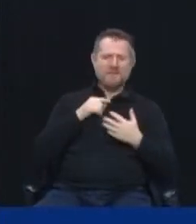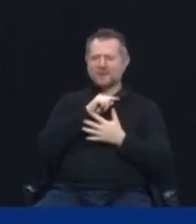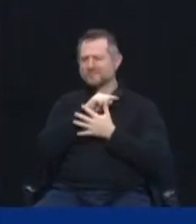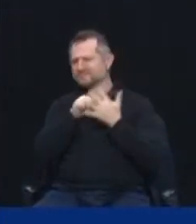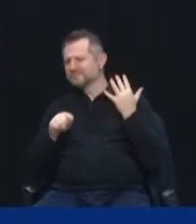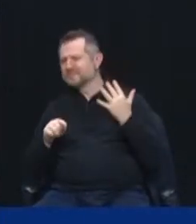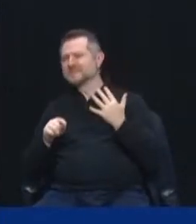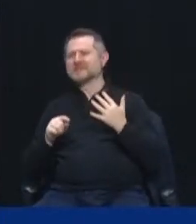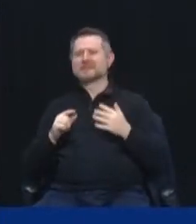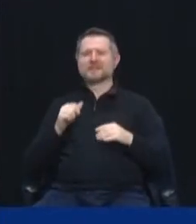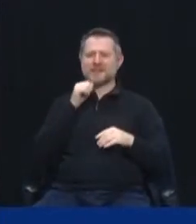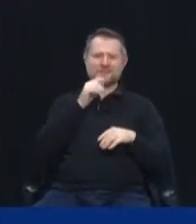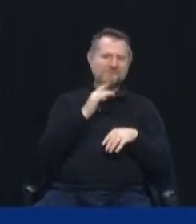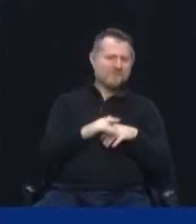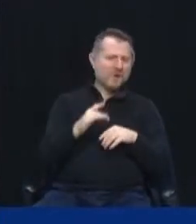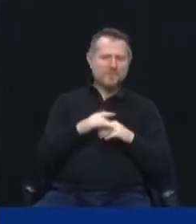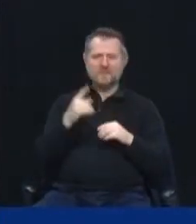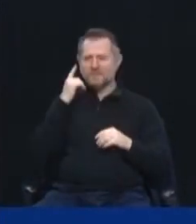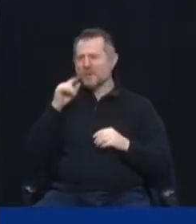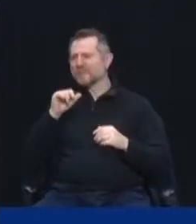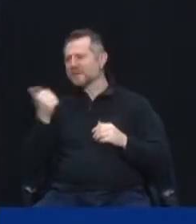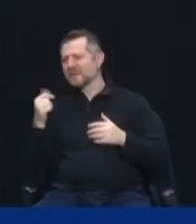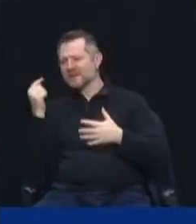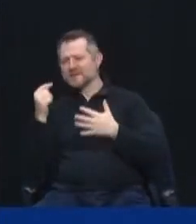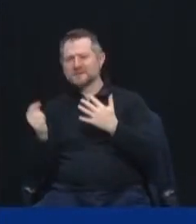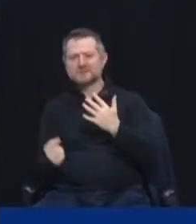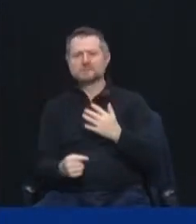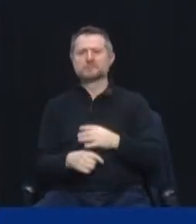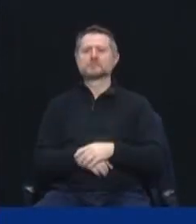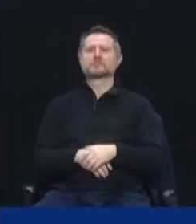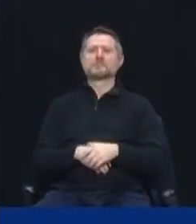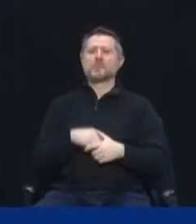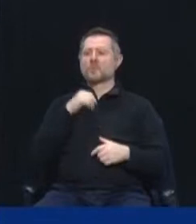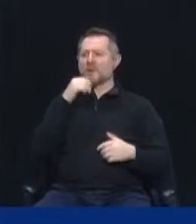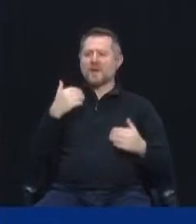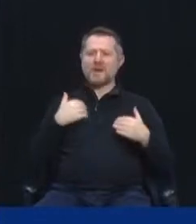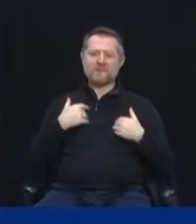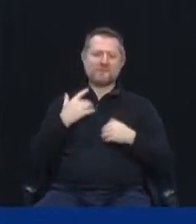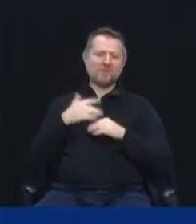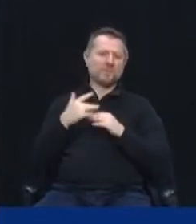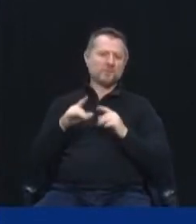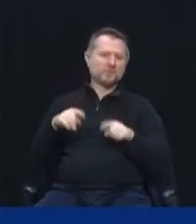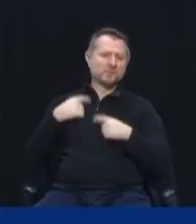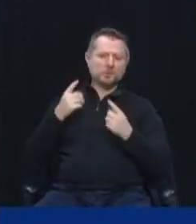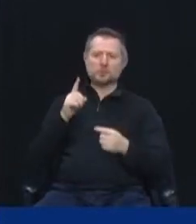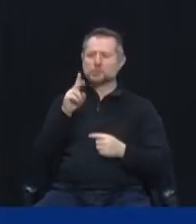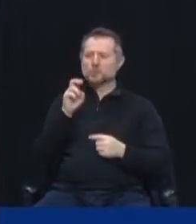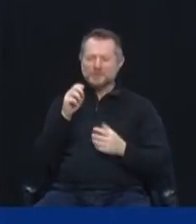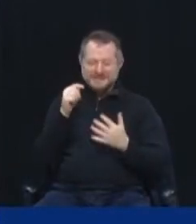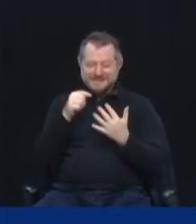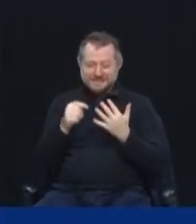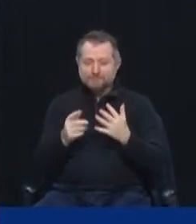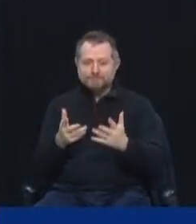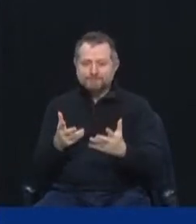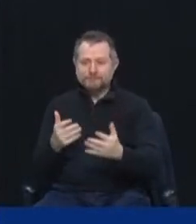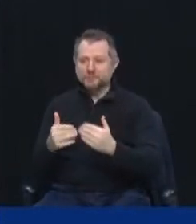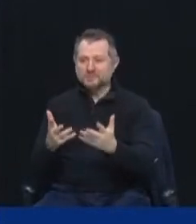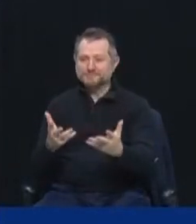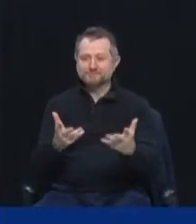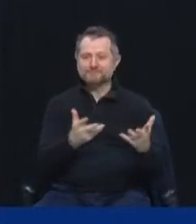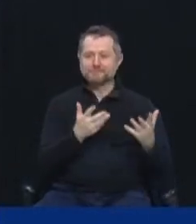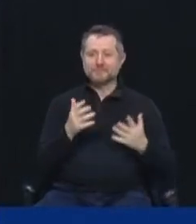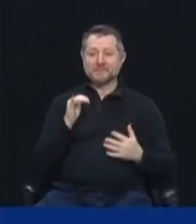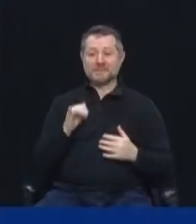the availability of due process, and the verdict that came out day